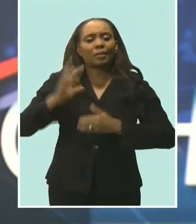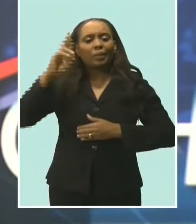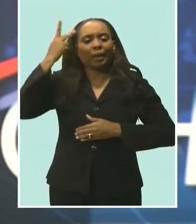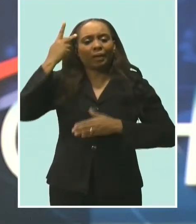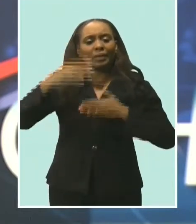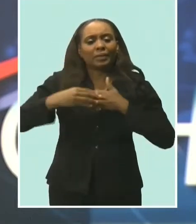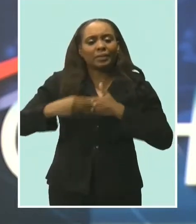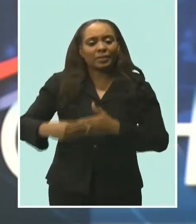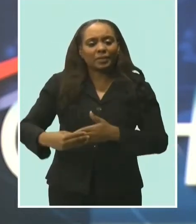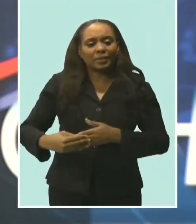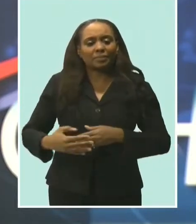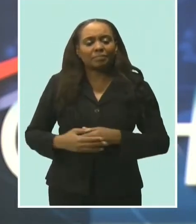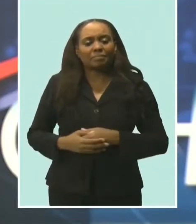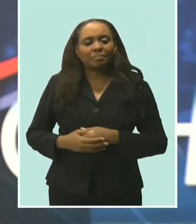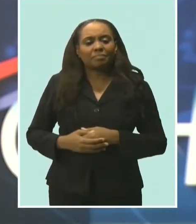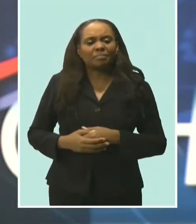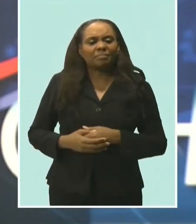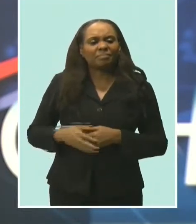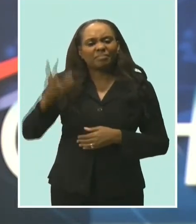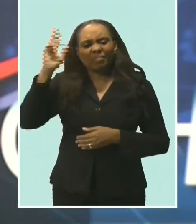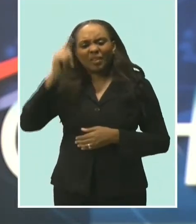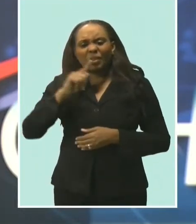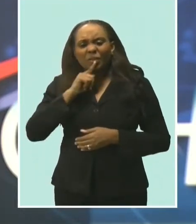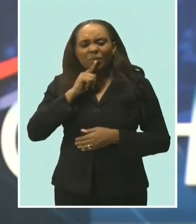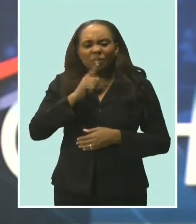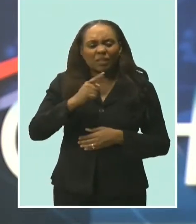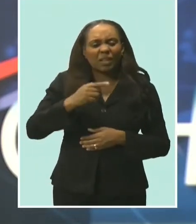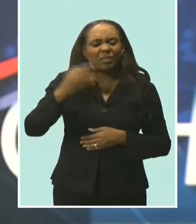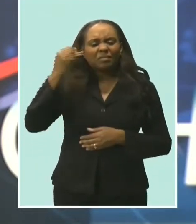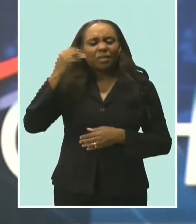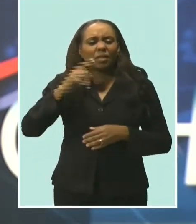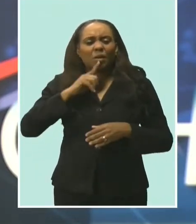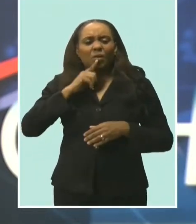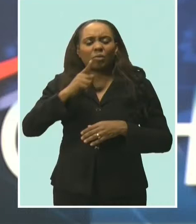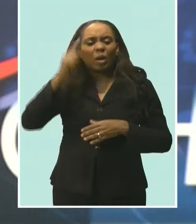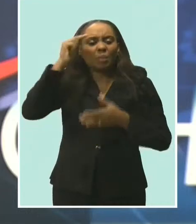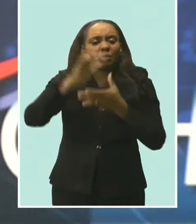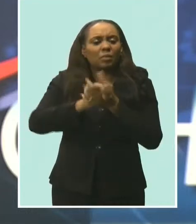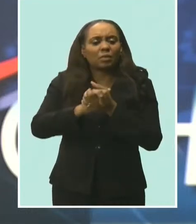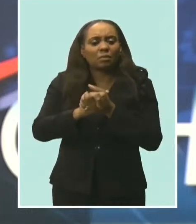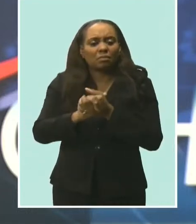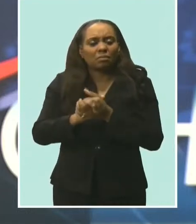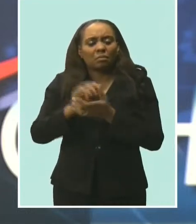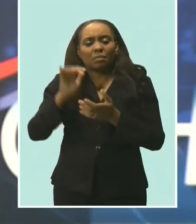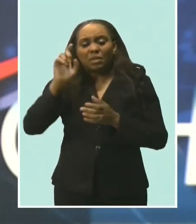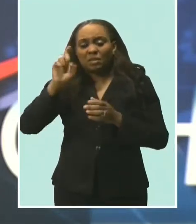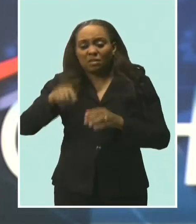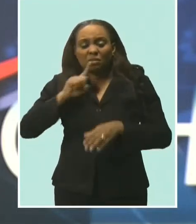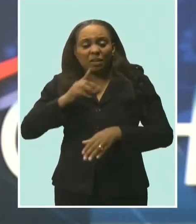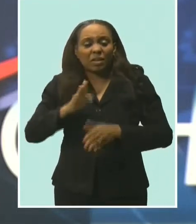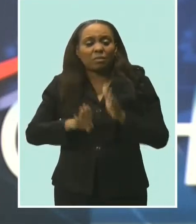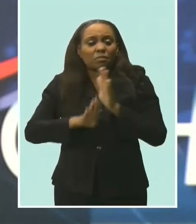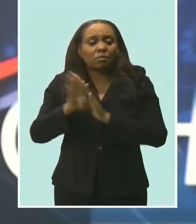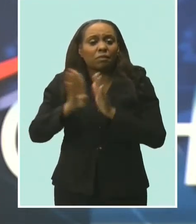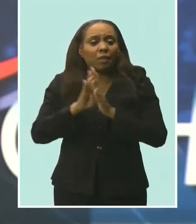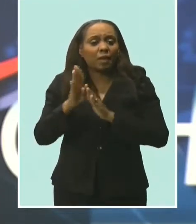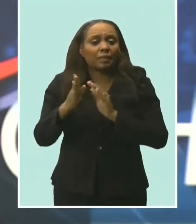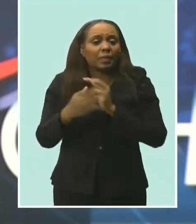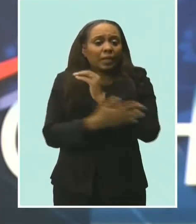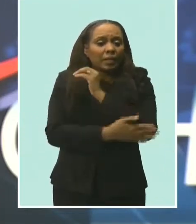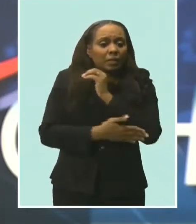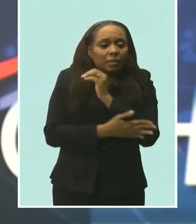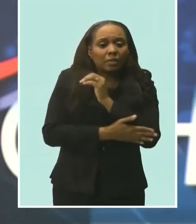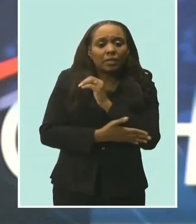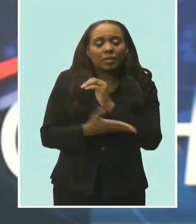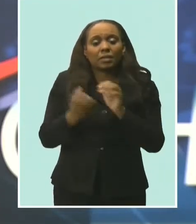leadership, he said, was driven by a political impulse derived from an ideology of nation building and development, which focused on the betterment